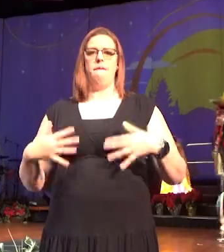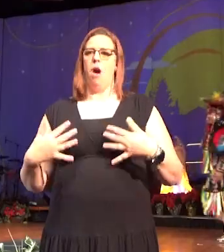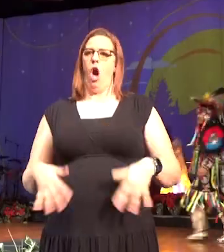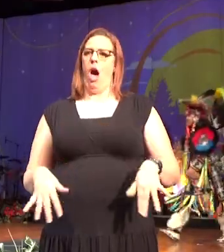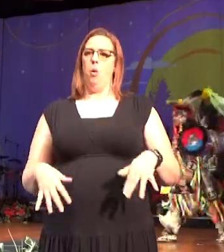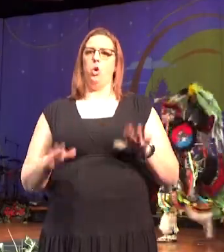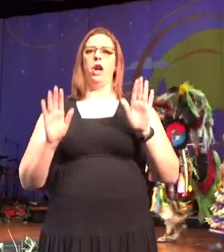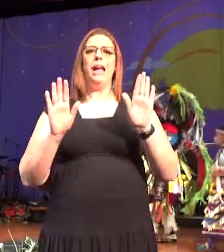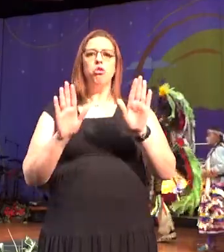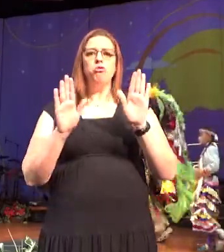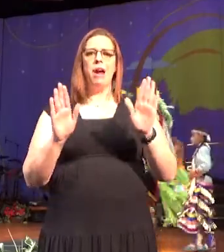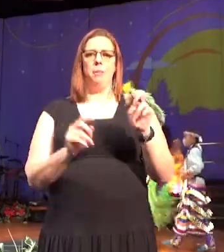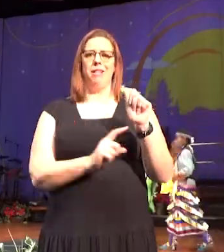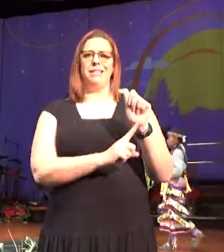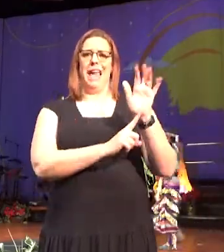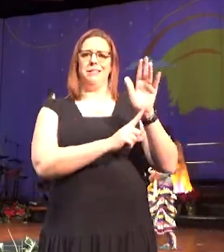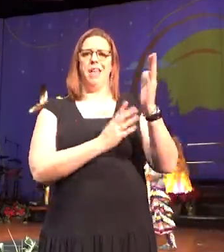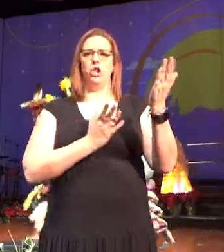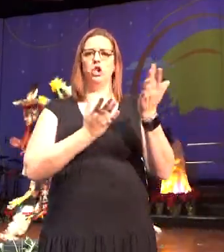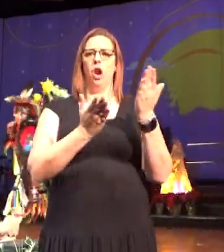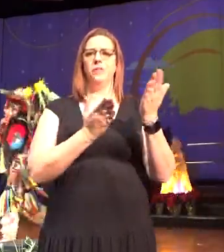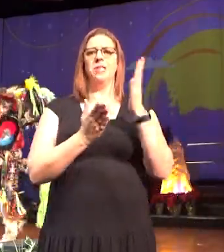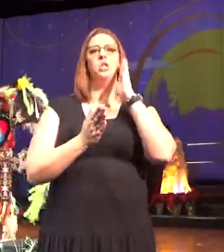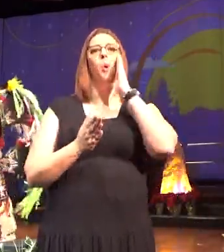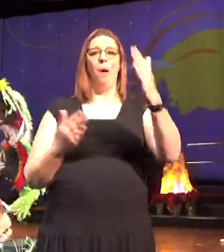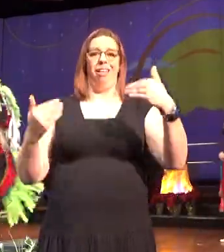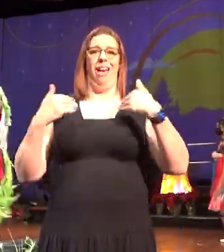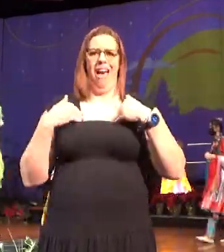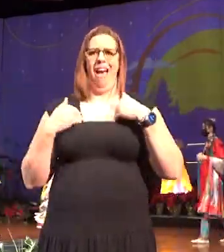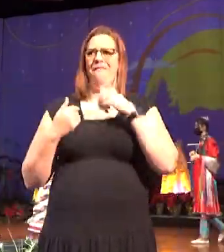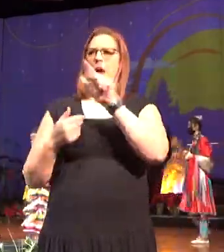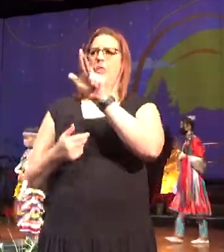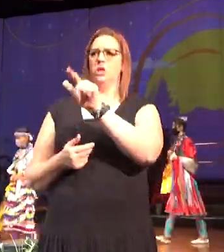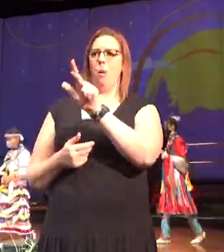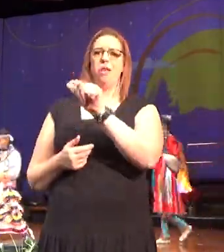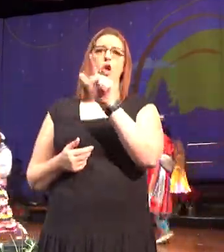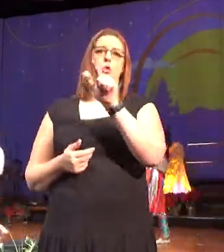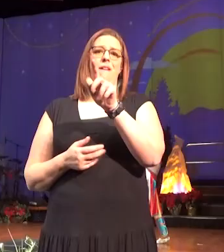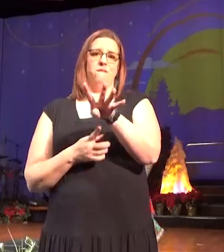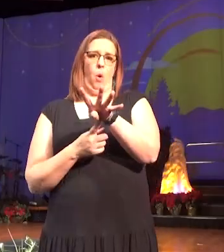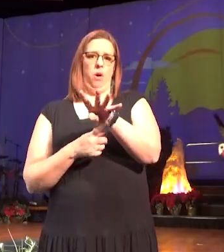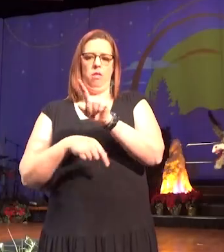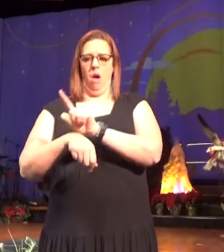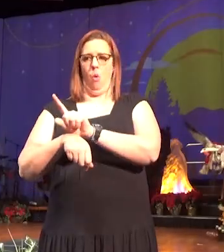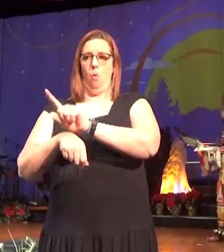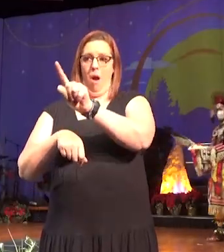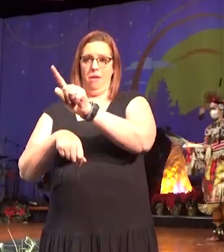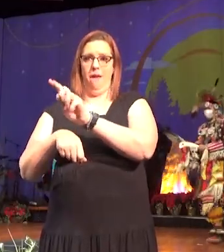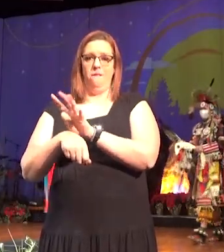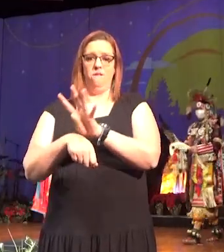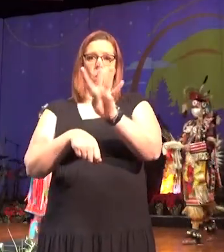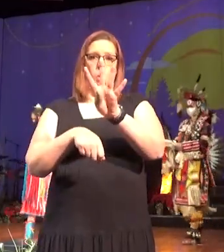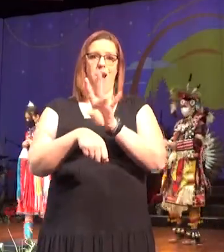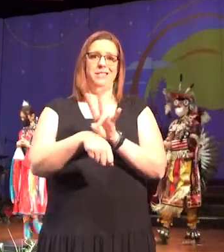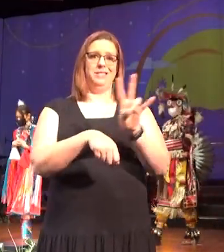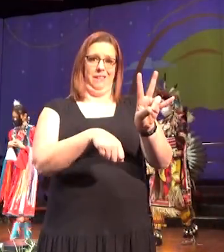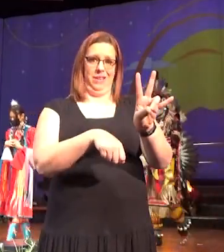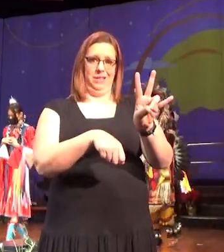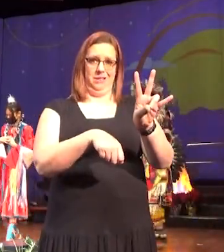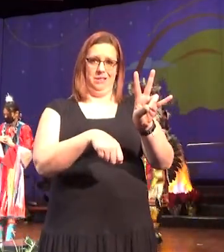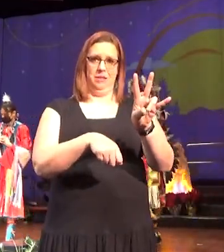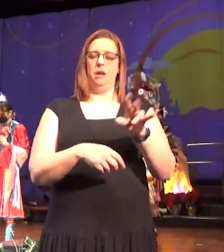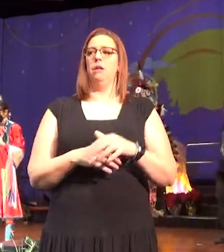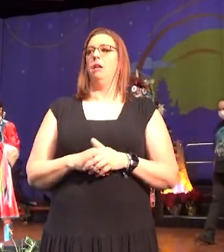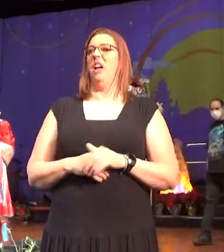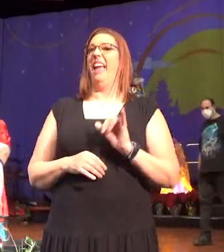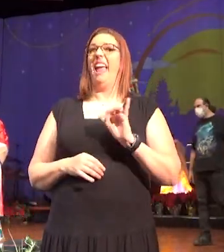candlelight services that we are going to have on the 23rd, 24th. The time is 1, 4, and 7.